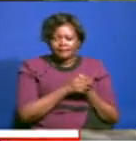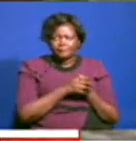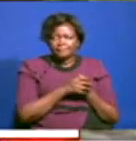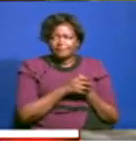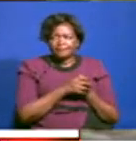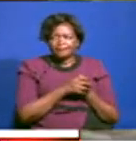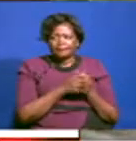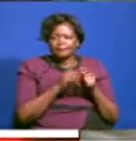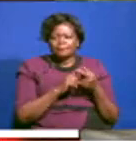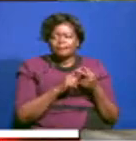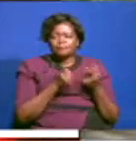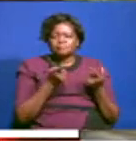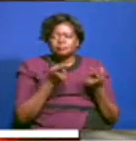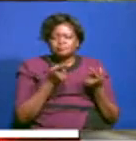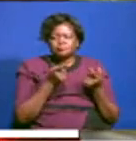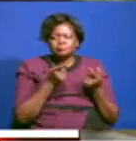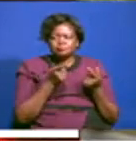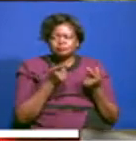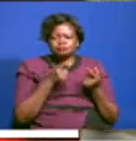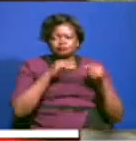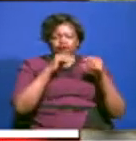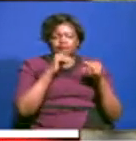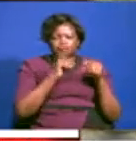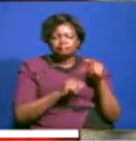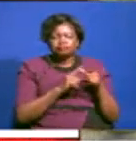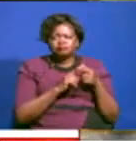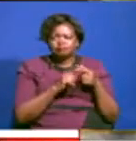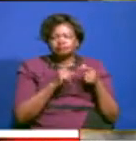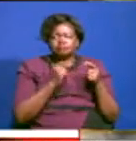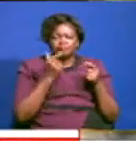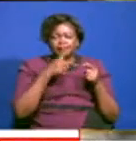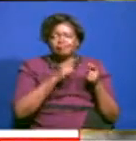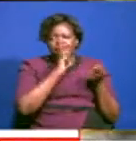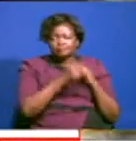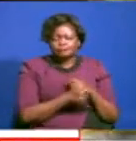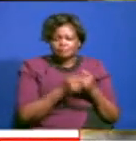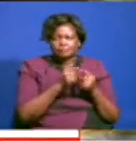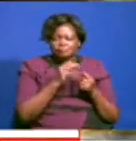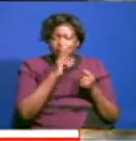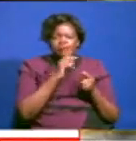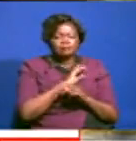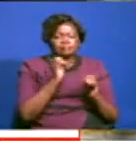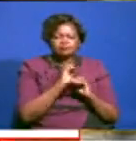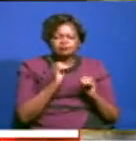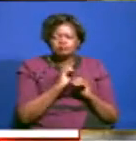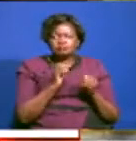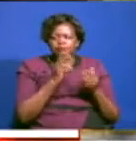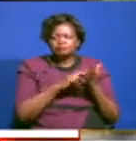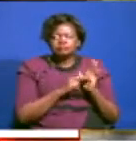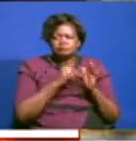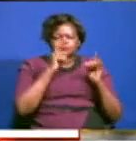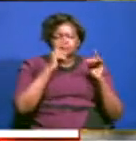So the maintenance costs of these bikes are quite low. So they don't have to do oil changes, no air filters, no gears. So basically, they only have to